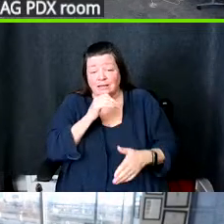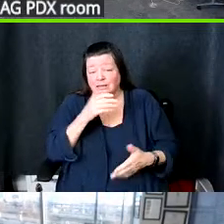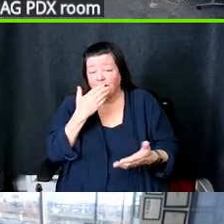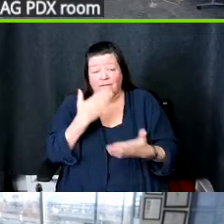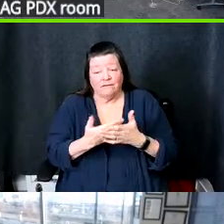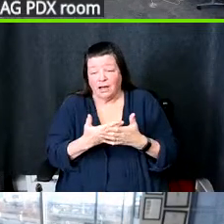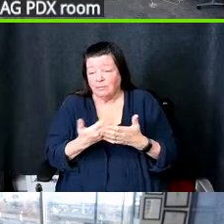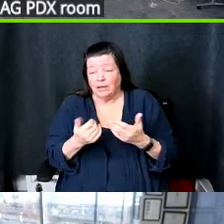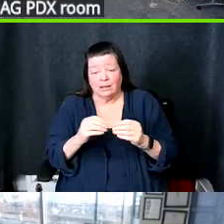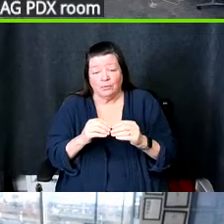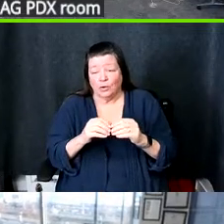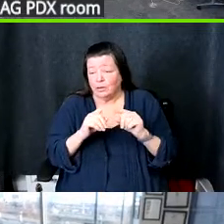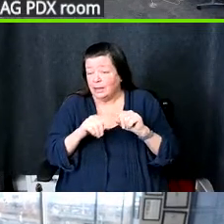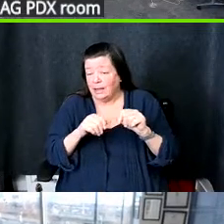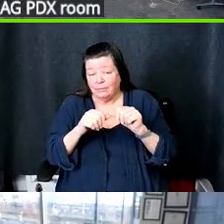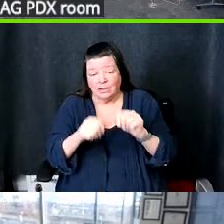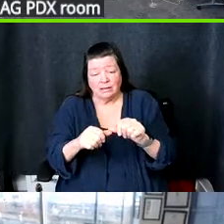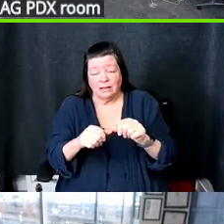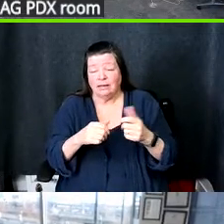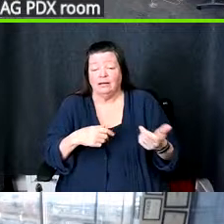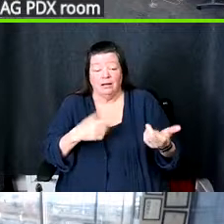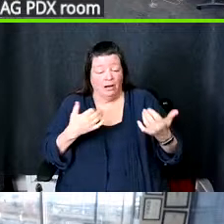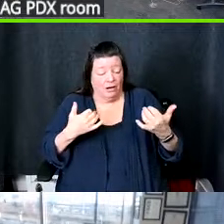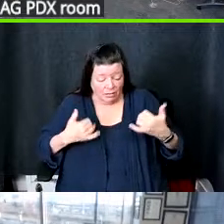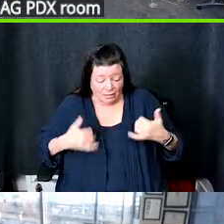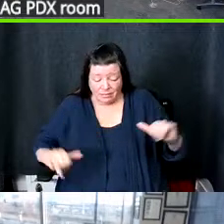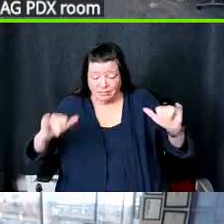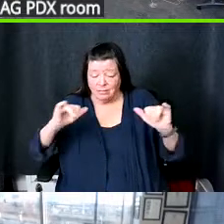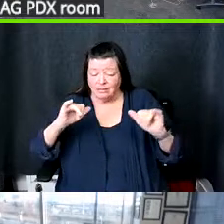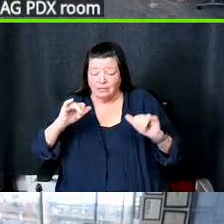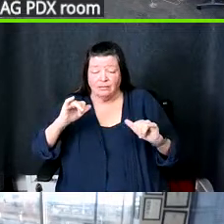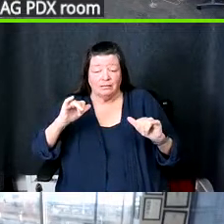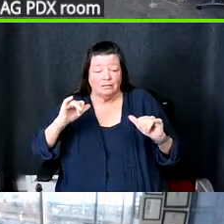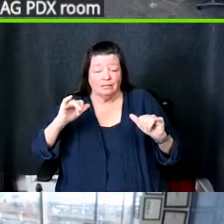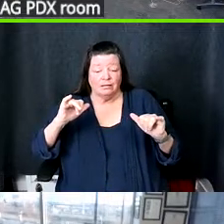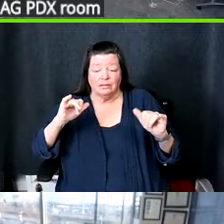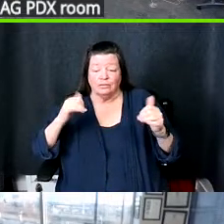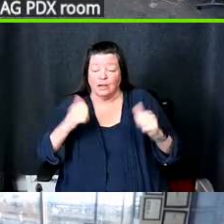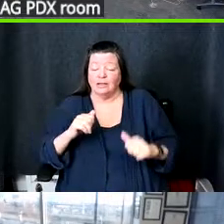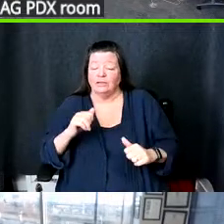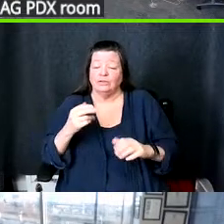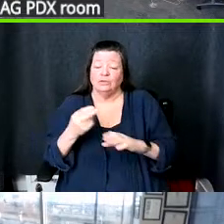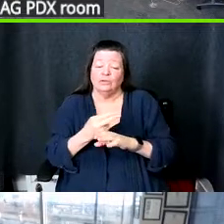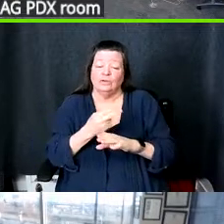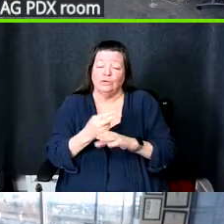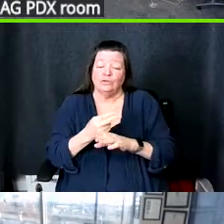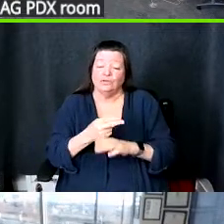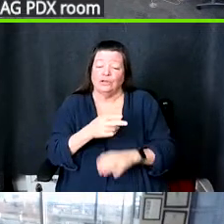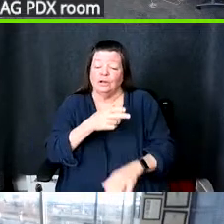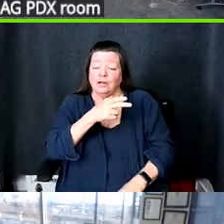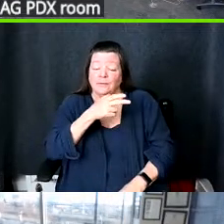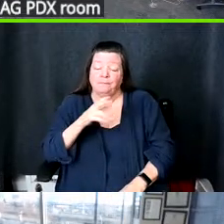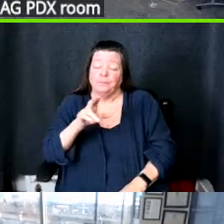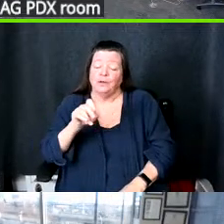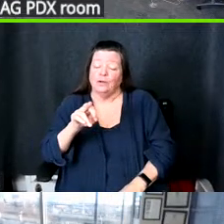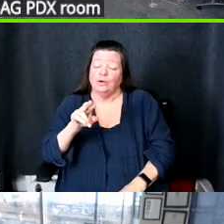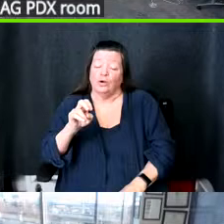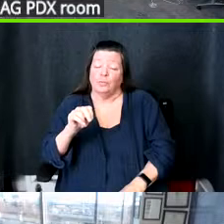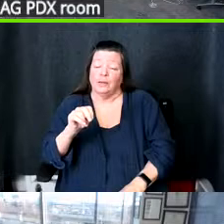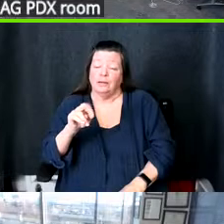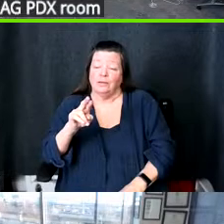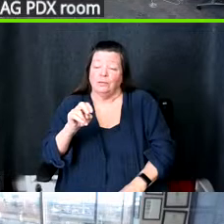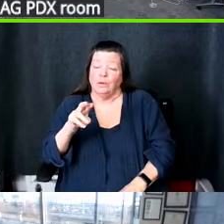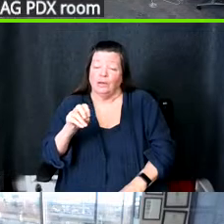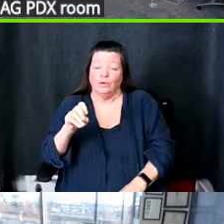And are they still looking at it in the way of leveraging urban renewal? I mean, everything's changing so much in the city of Portland. I don't know if